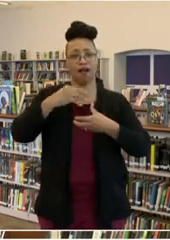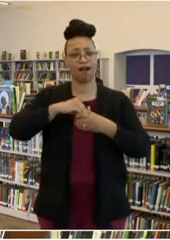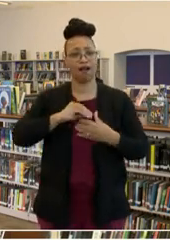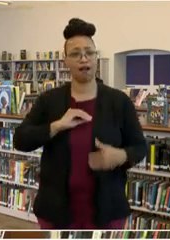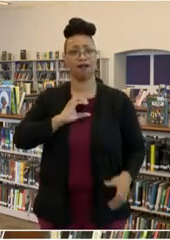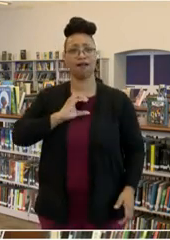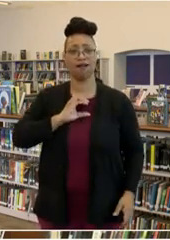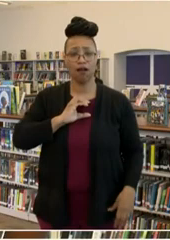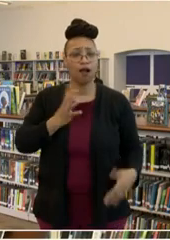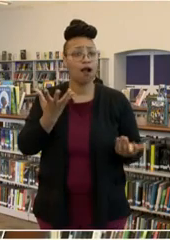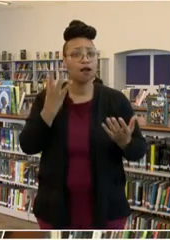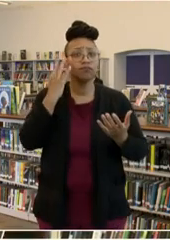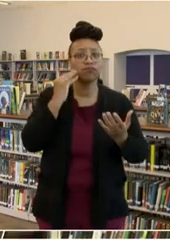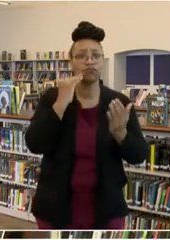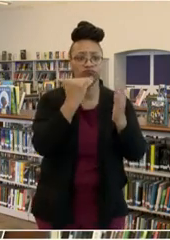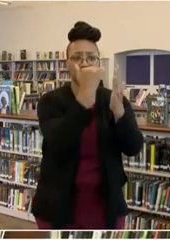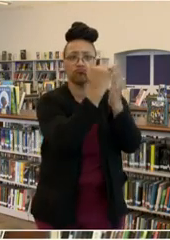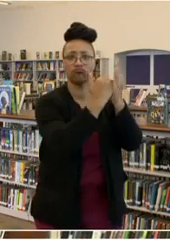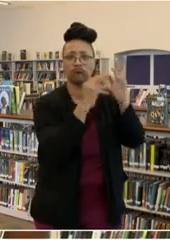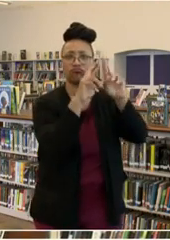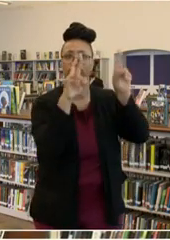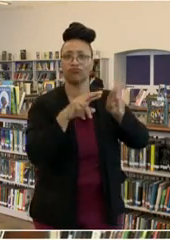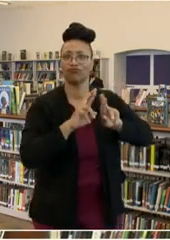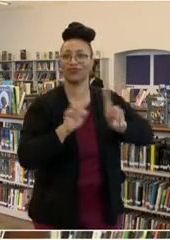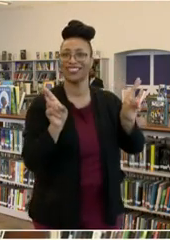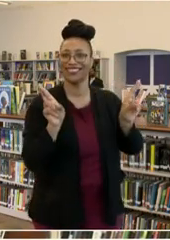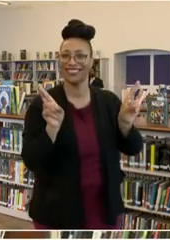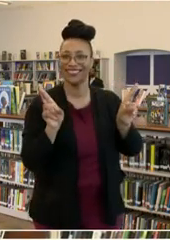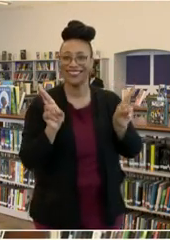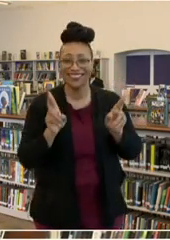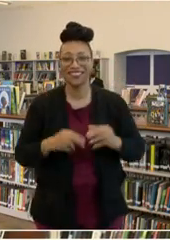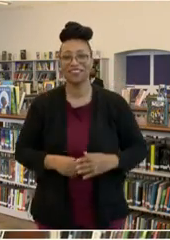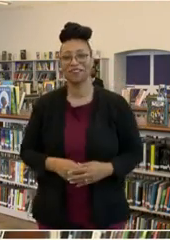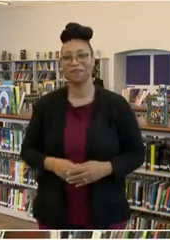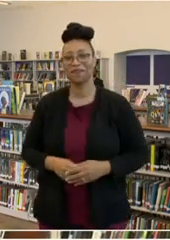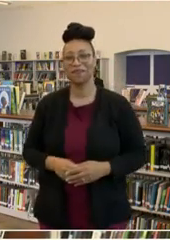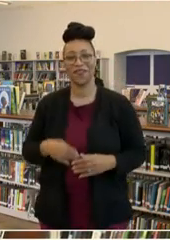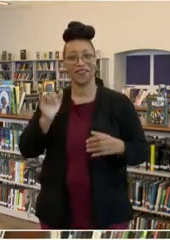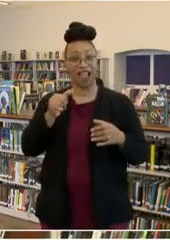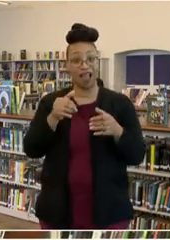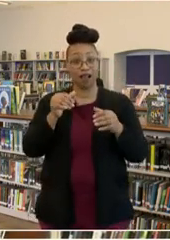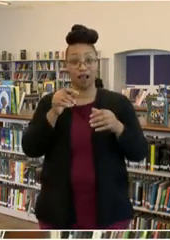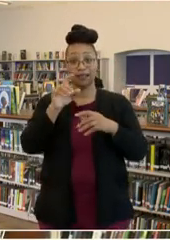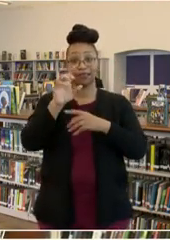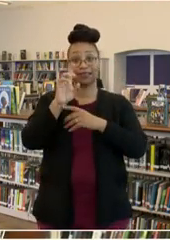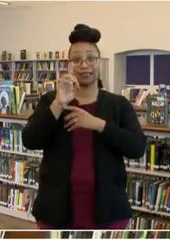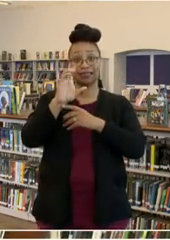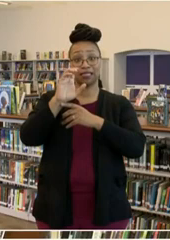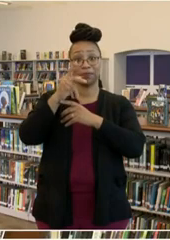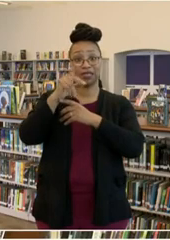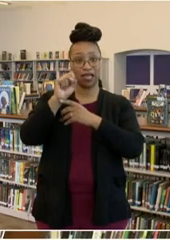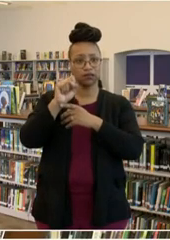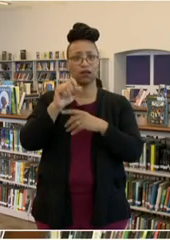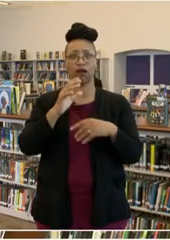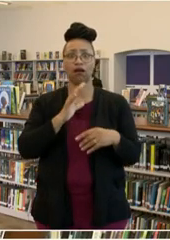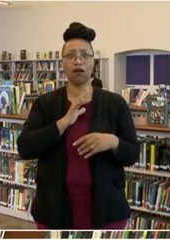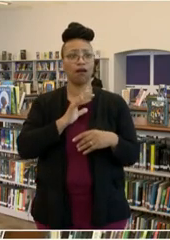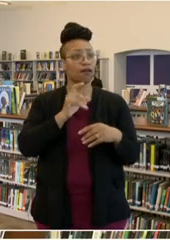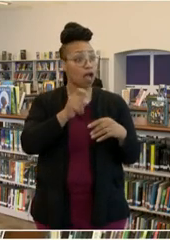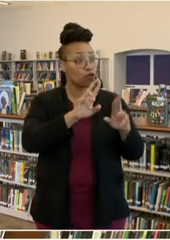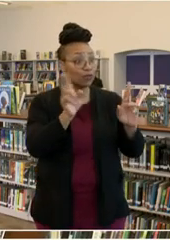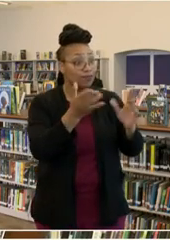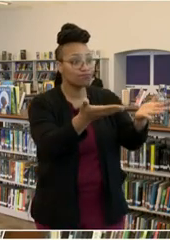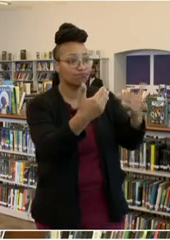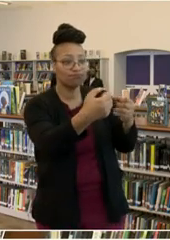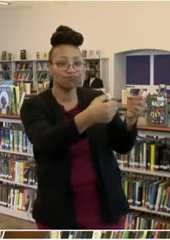between Employment Services and DCPS to also make sure that summer jobs are also enrichment